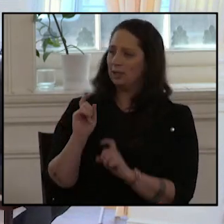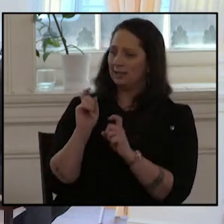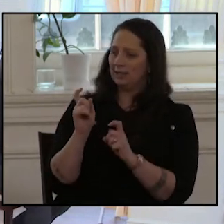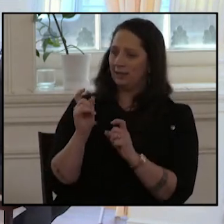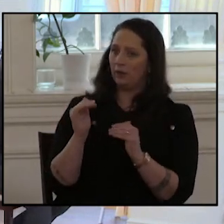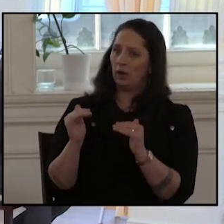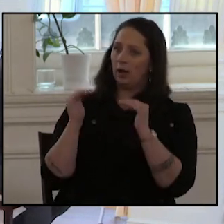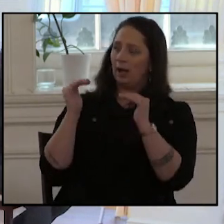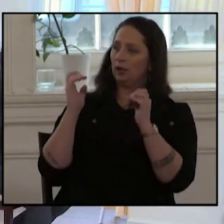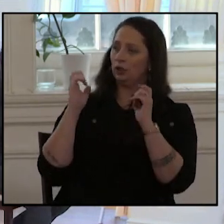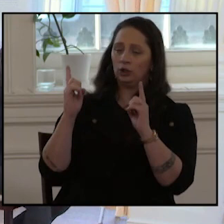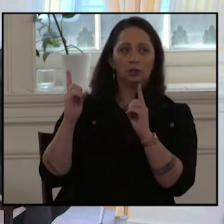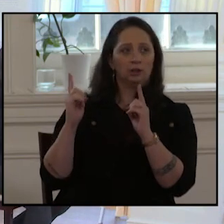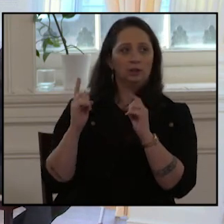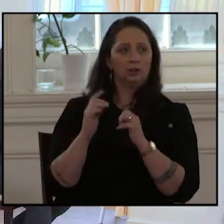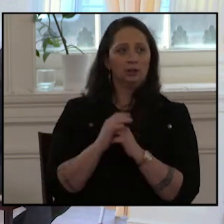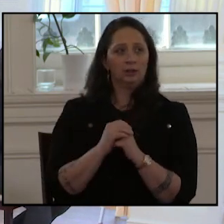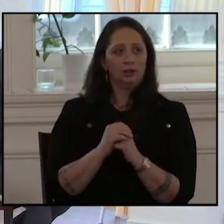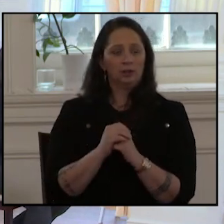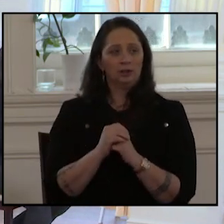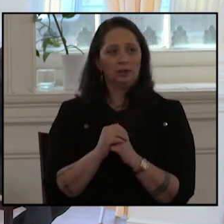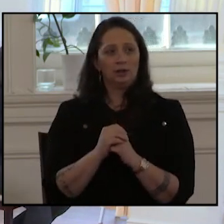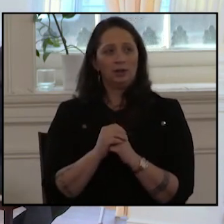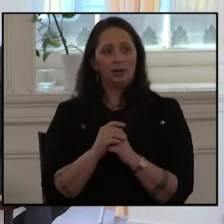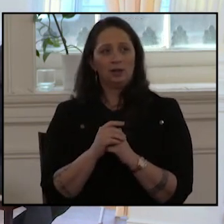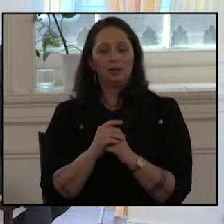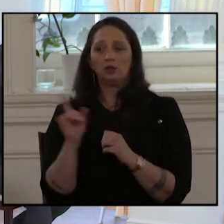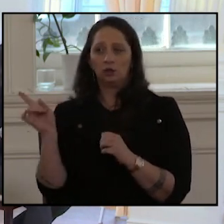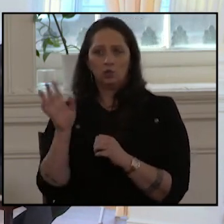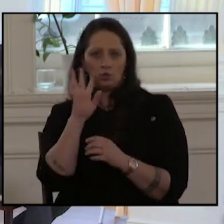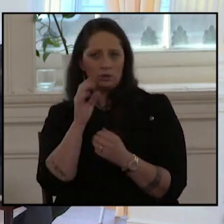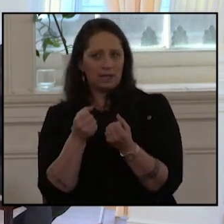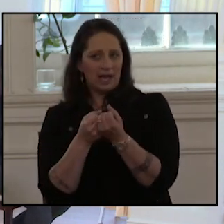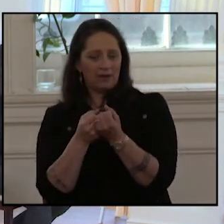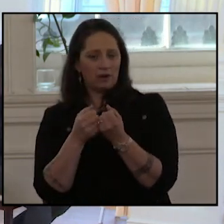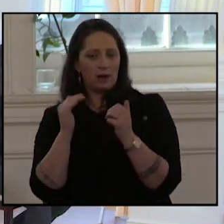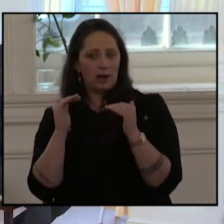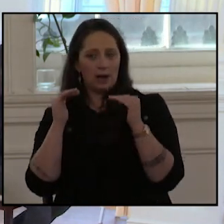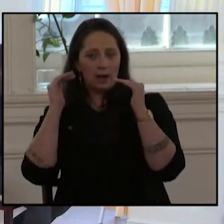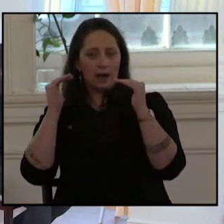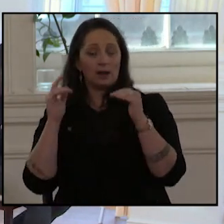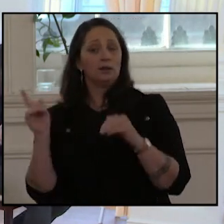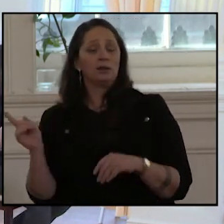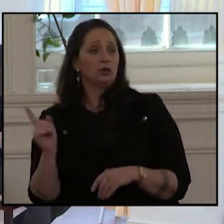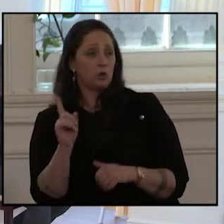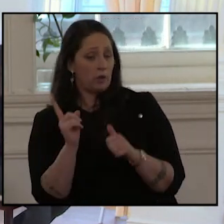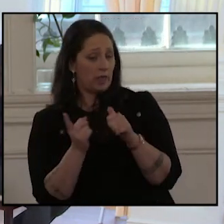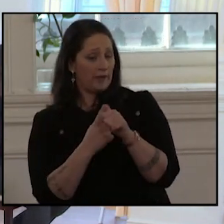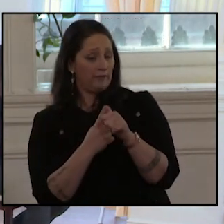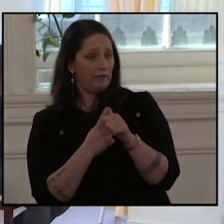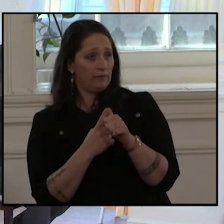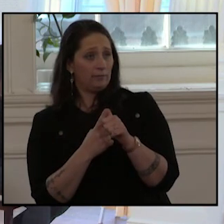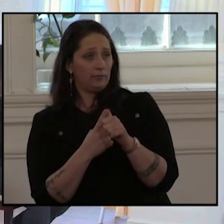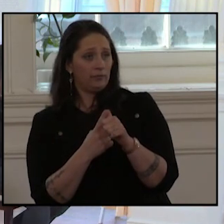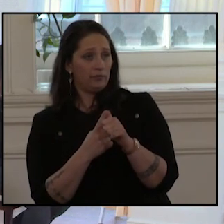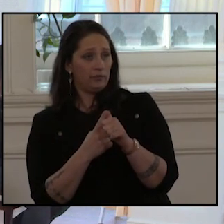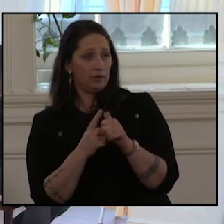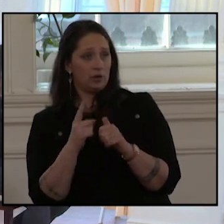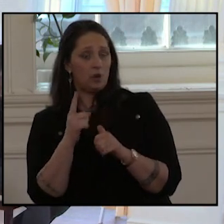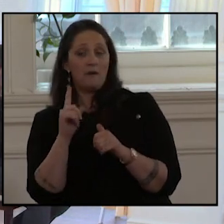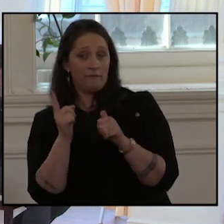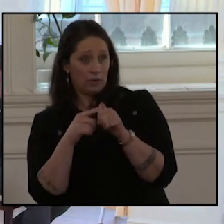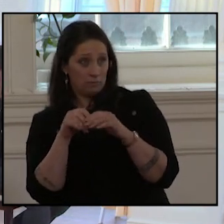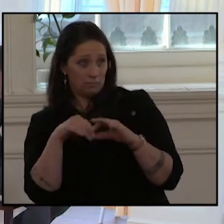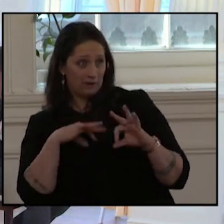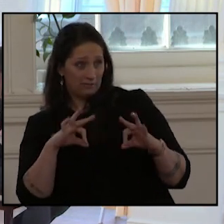She was like one of the first pioneers, so to speak, in your family for higher education. She was one of the first in my family, did you say? Yeah, for higher education,